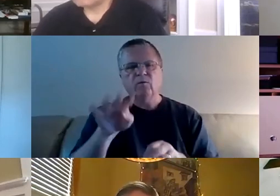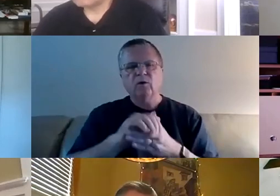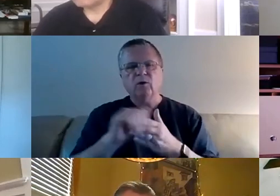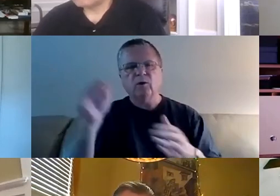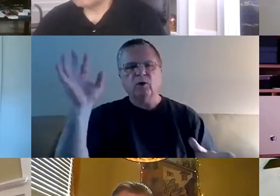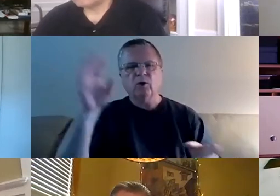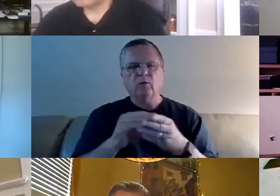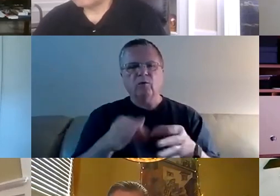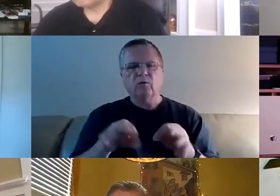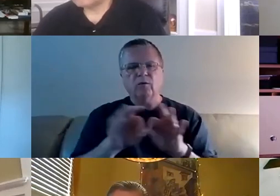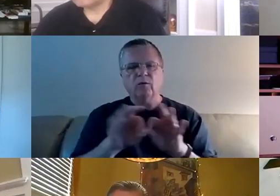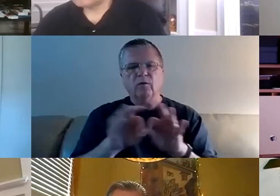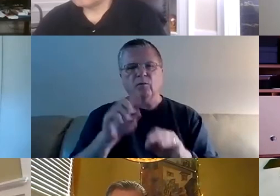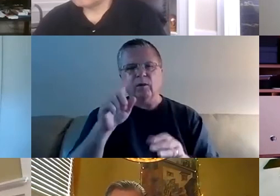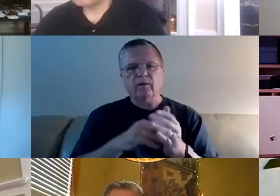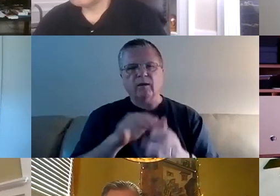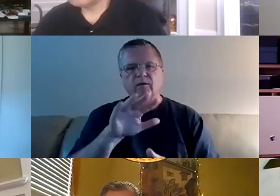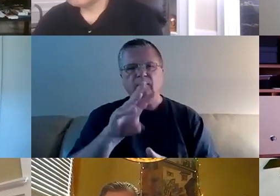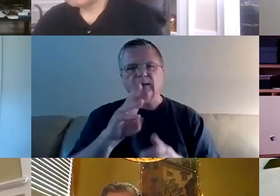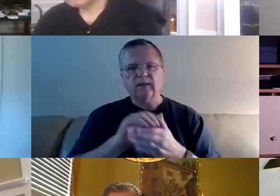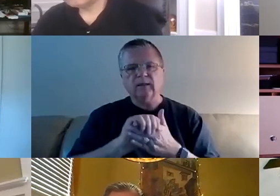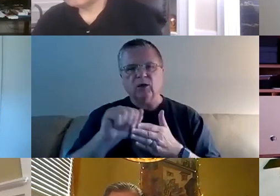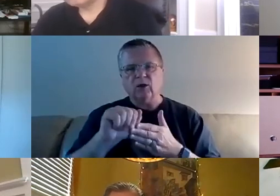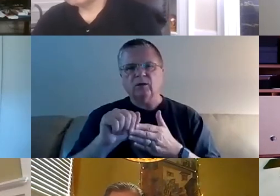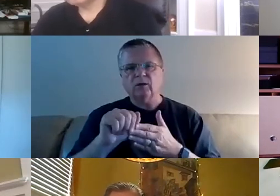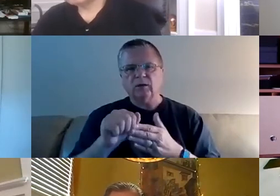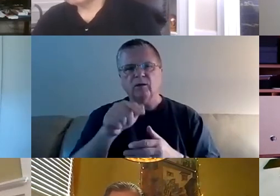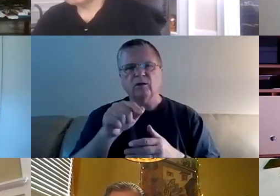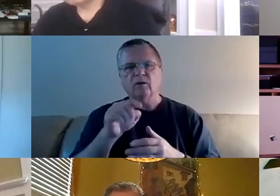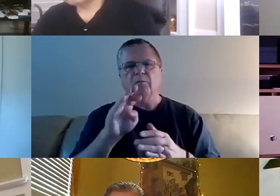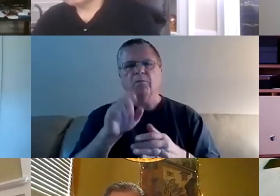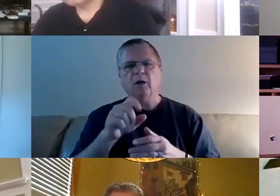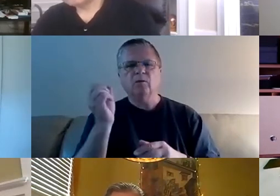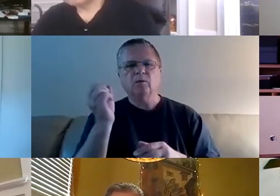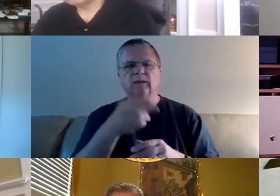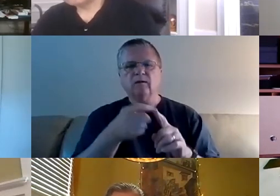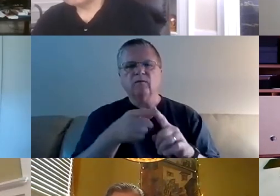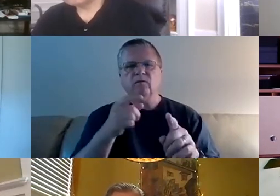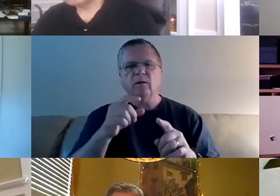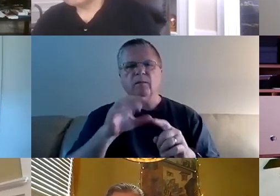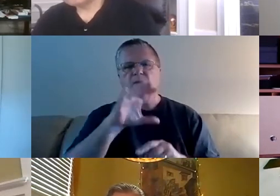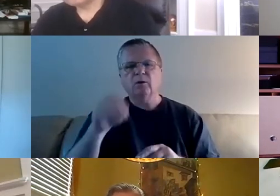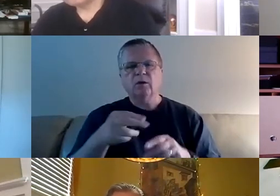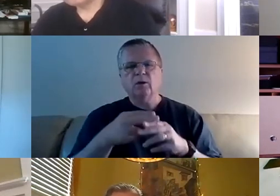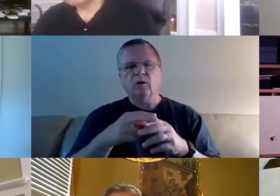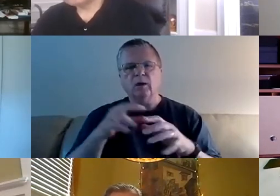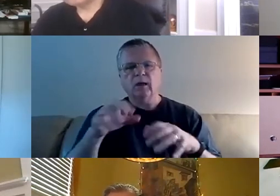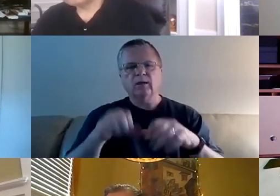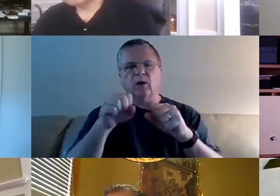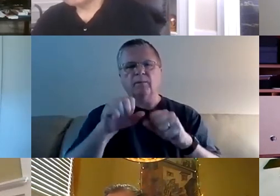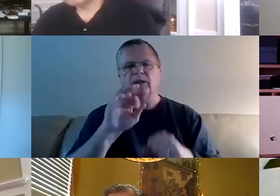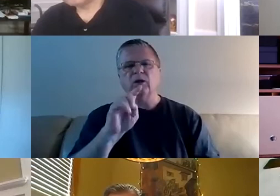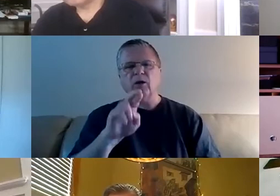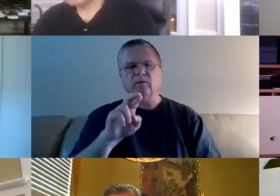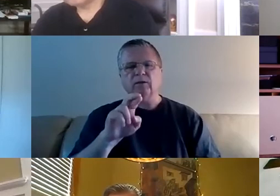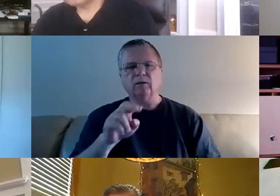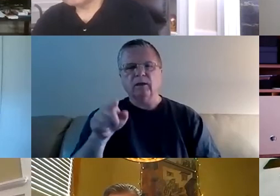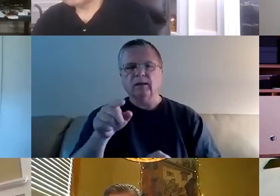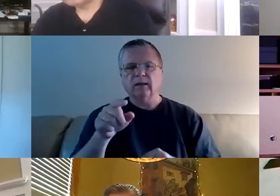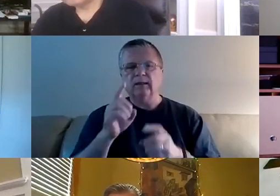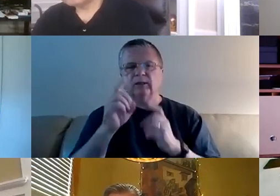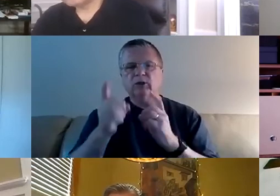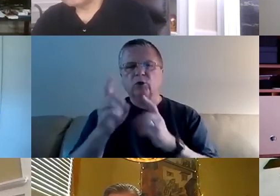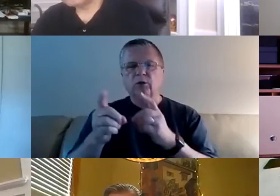of $1,056. The boxes were sent from an organization called Adopt an Officer. The donors remain